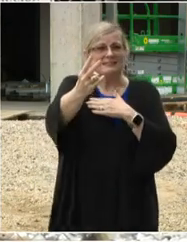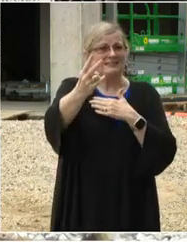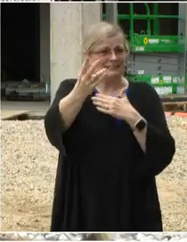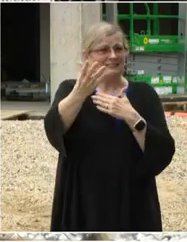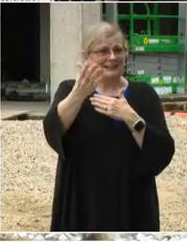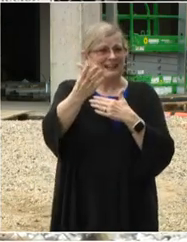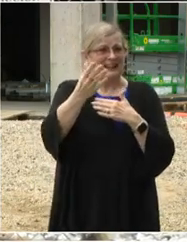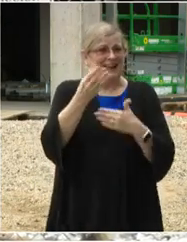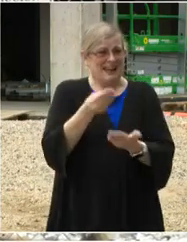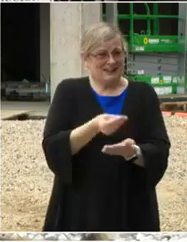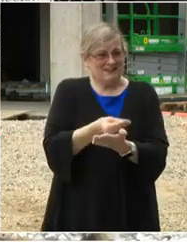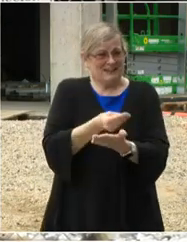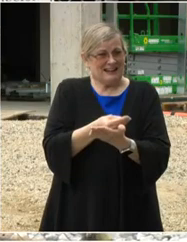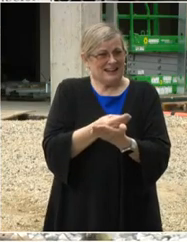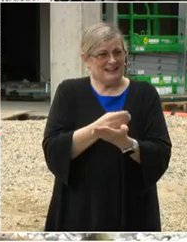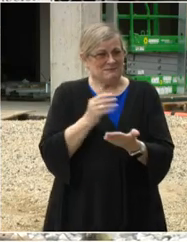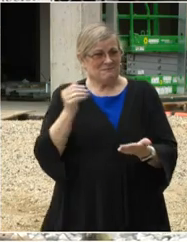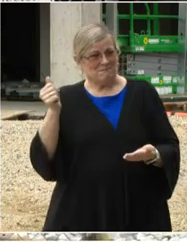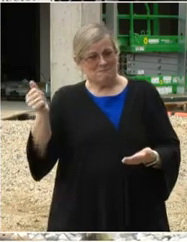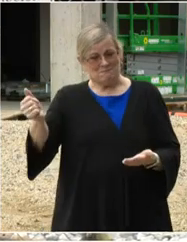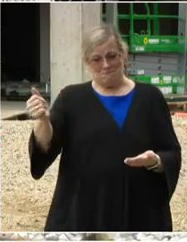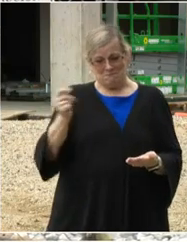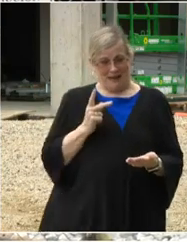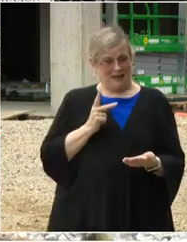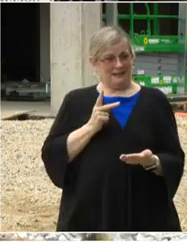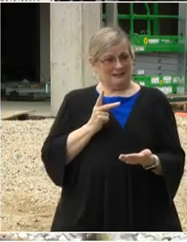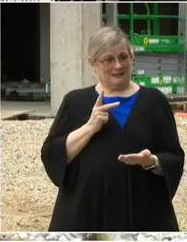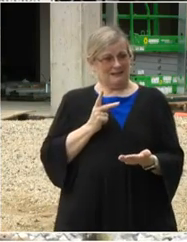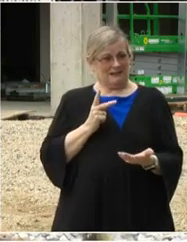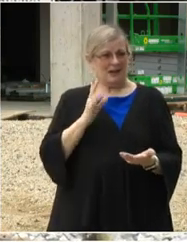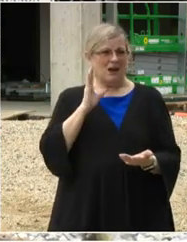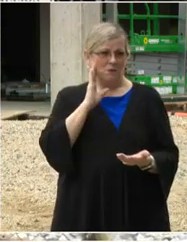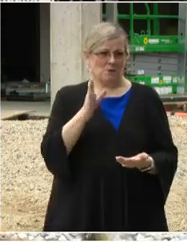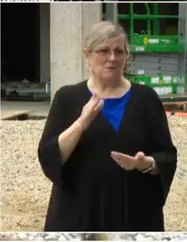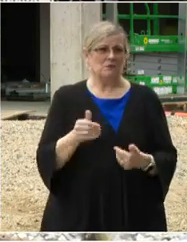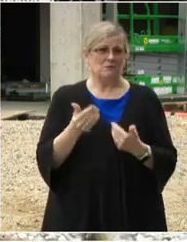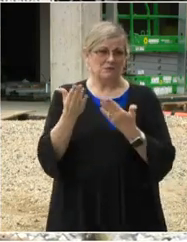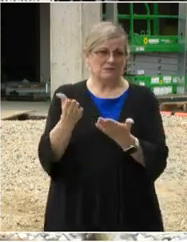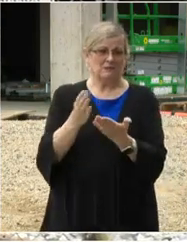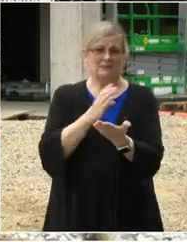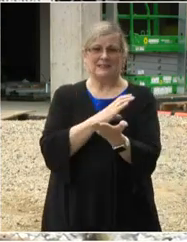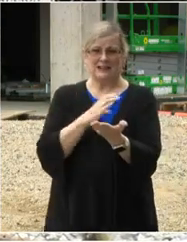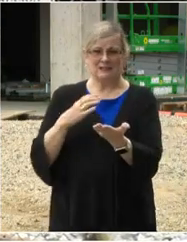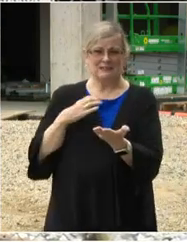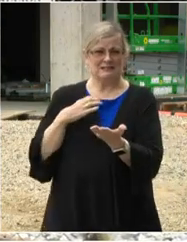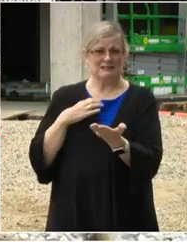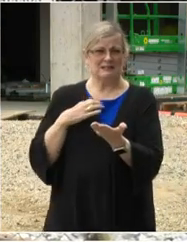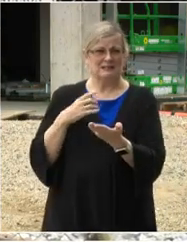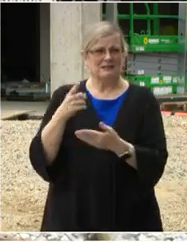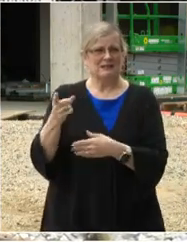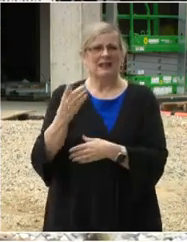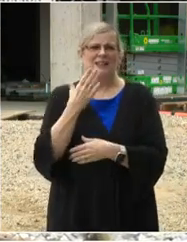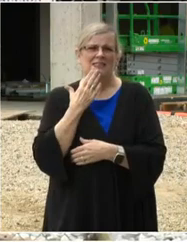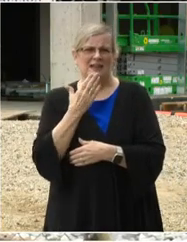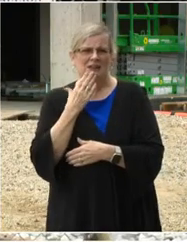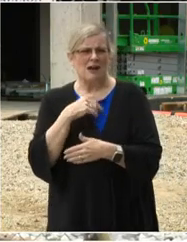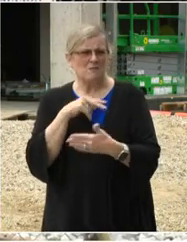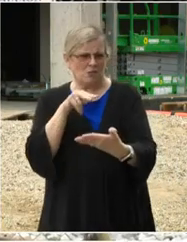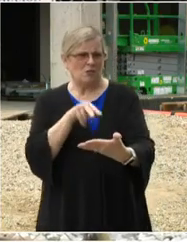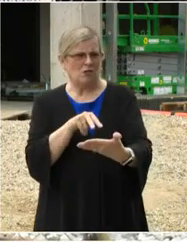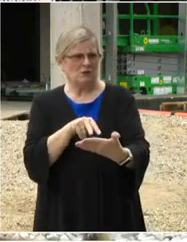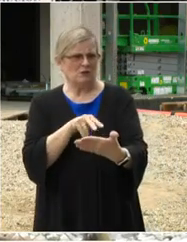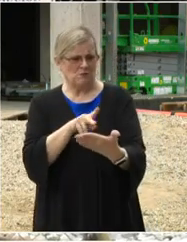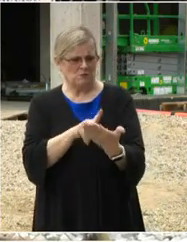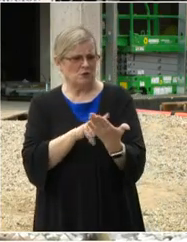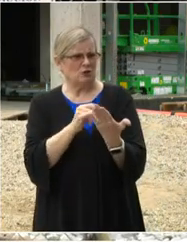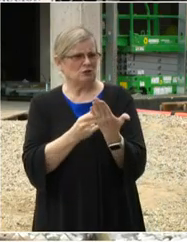these in what I will present to the council. Thank you. And then looking at the projects in the pipeline, it looks like about